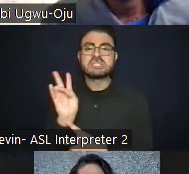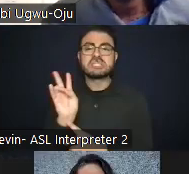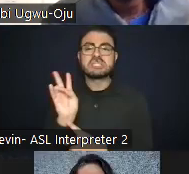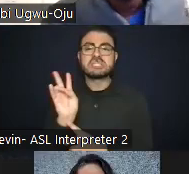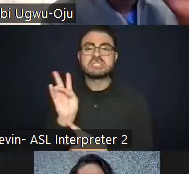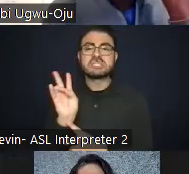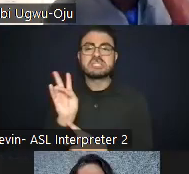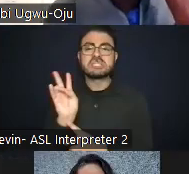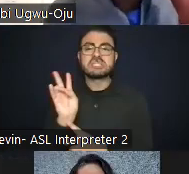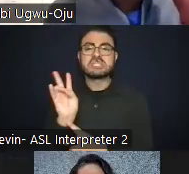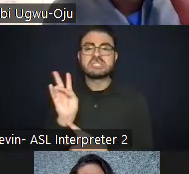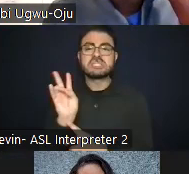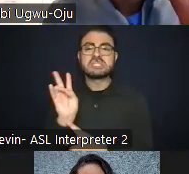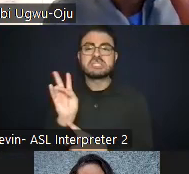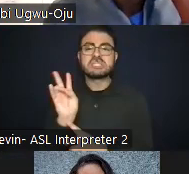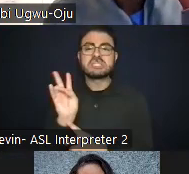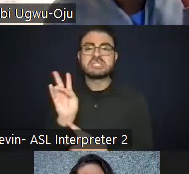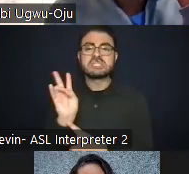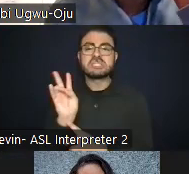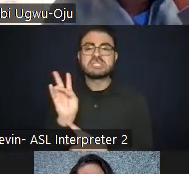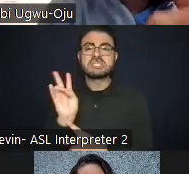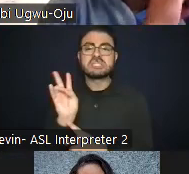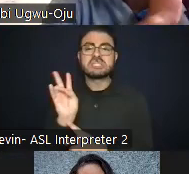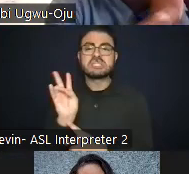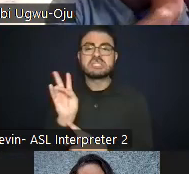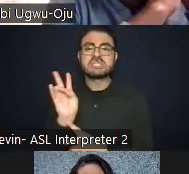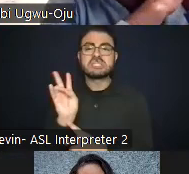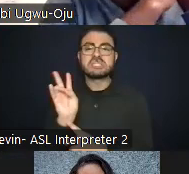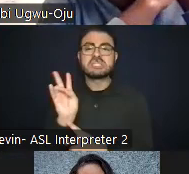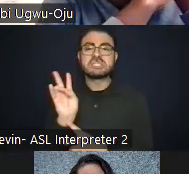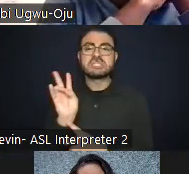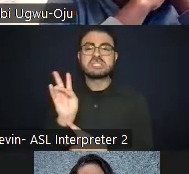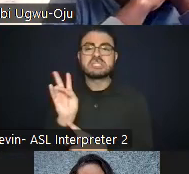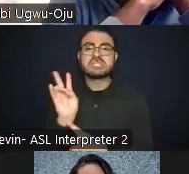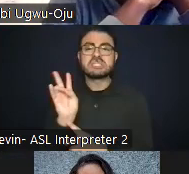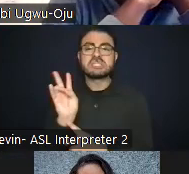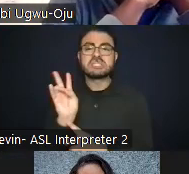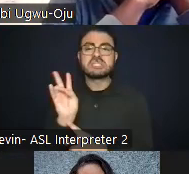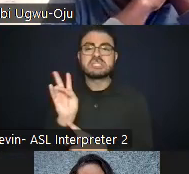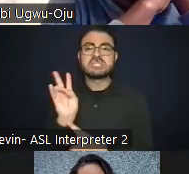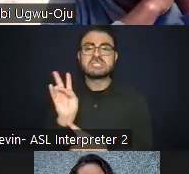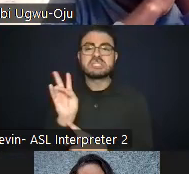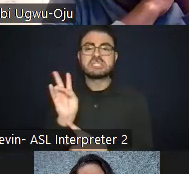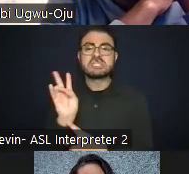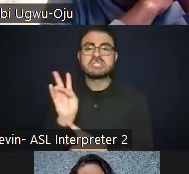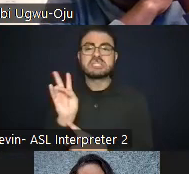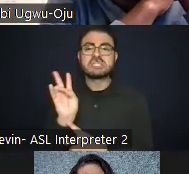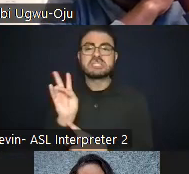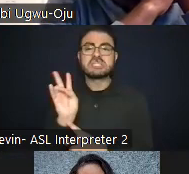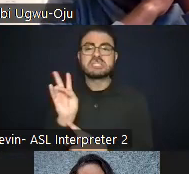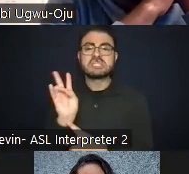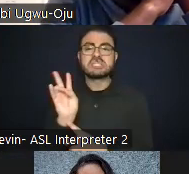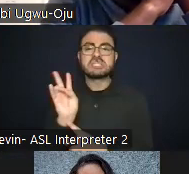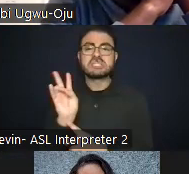new sections. I believe we'll have a lot of discussion for it. So compensation, oversight board members shall receive compensation for